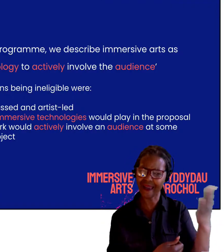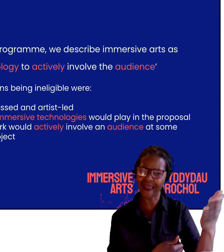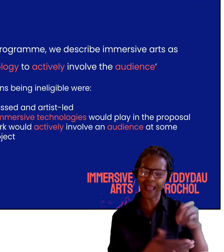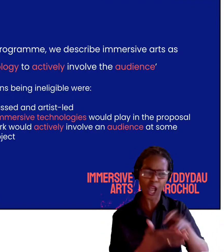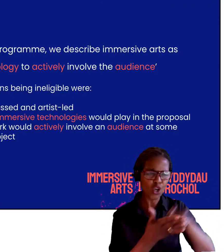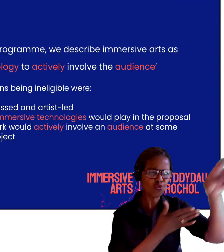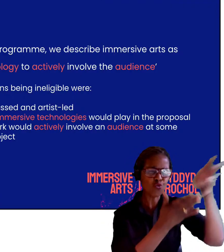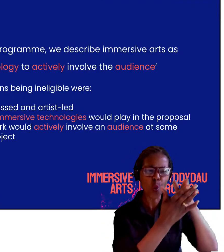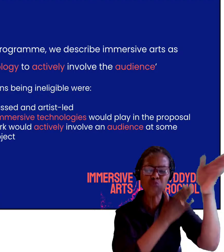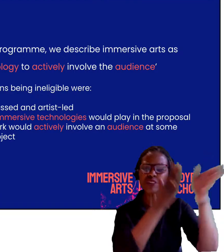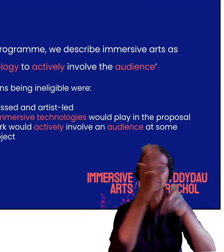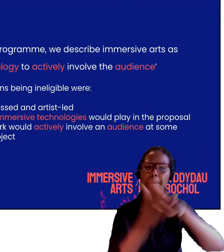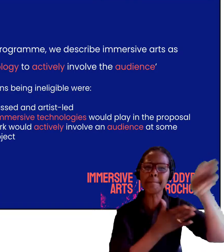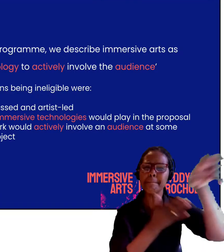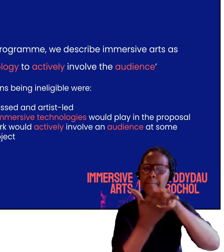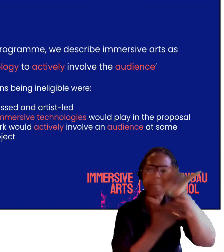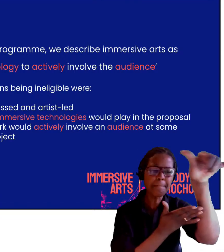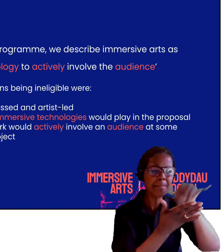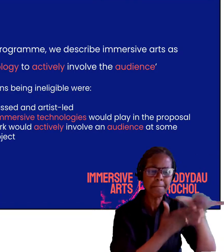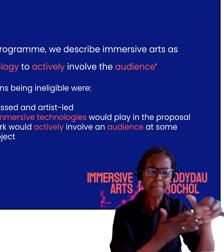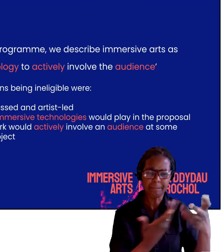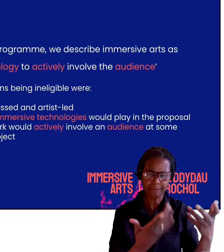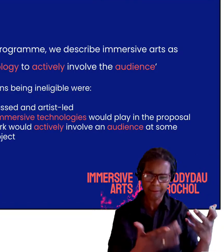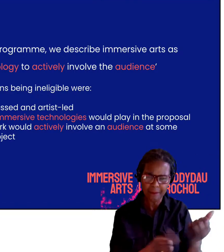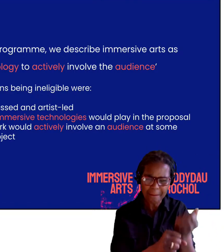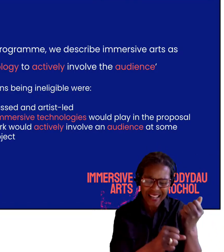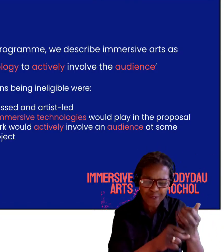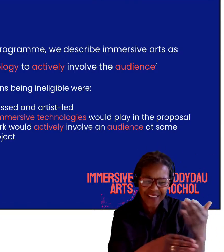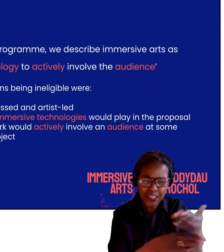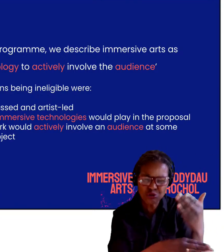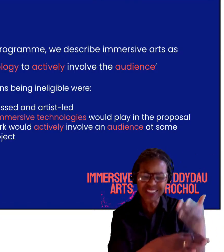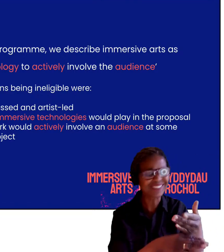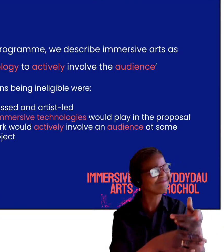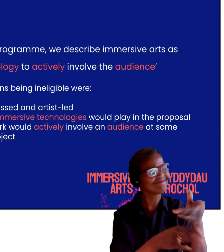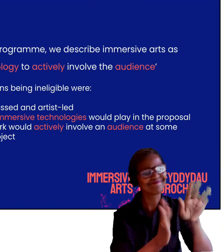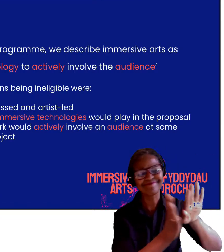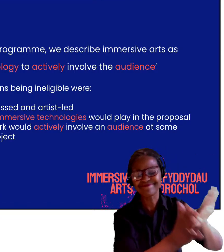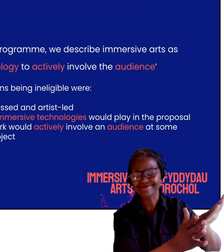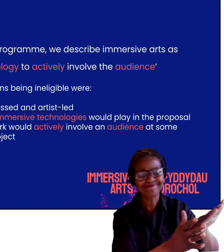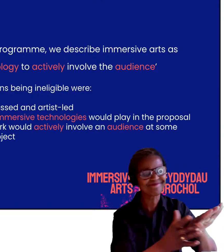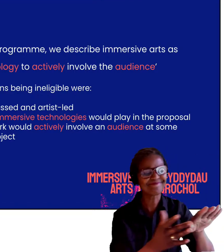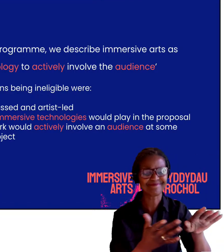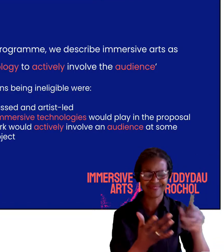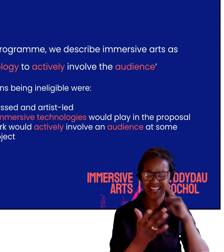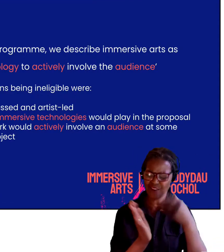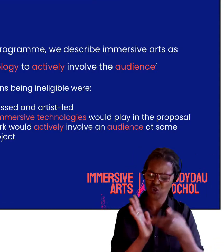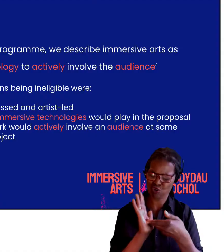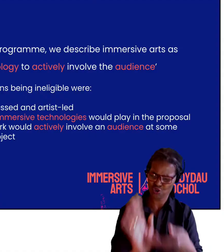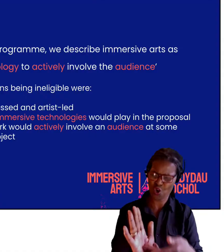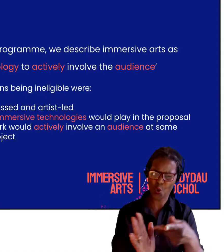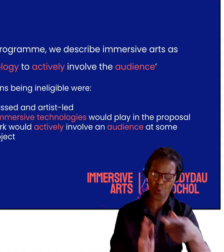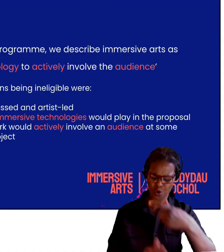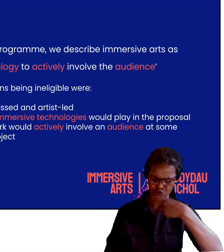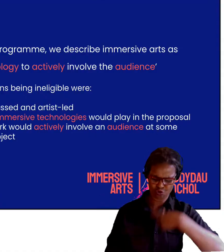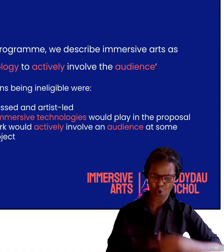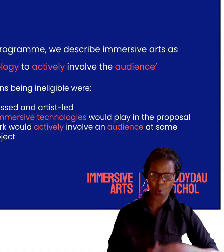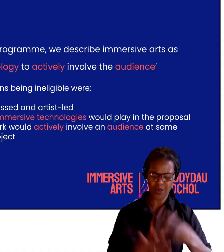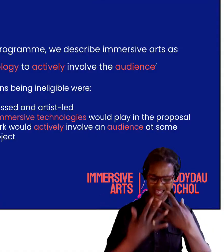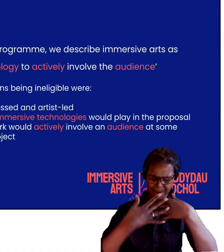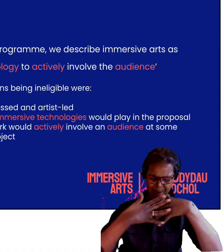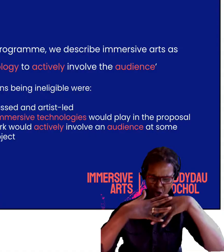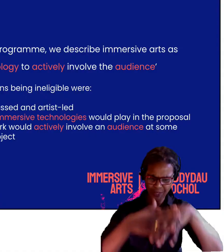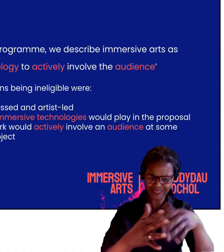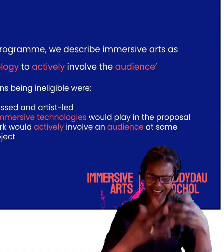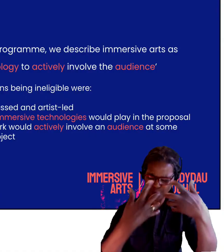manufacturing and so on, then those weren't eligible. If they didn't show the role that immersive technologies would play in their proposal,